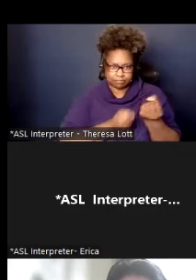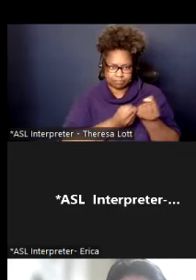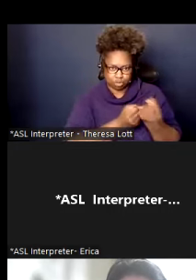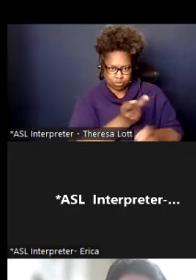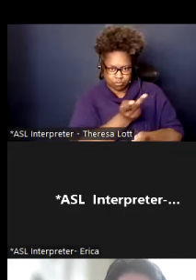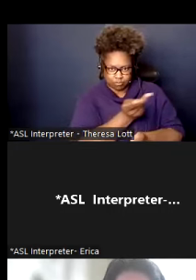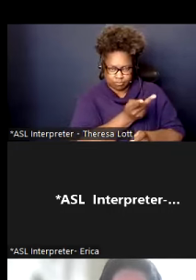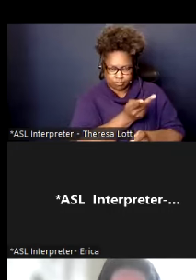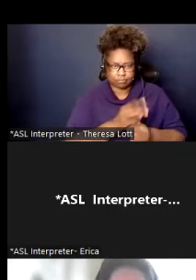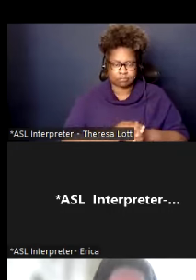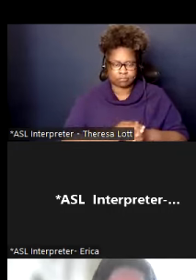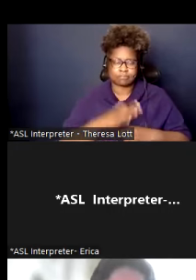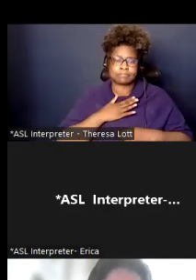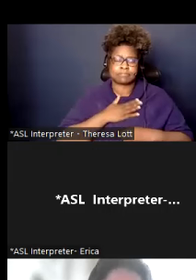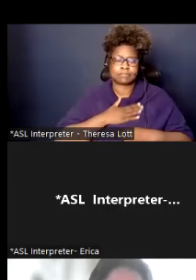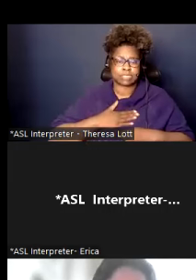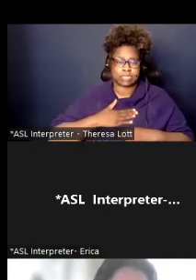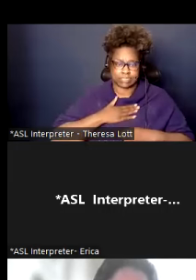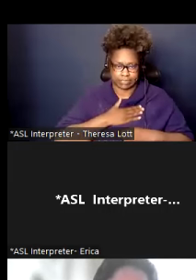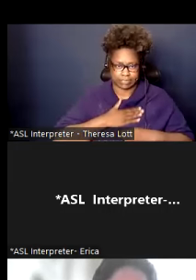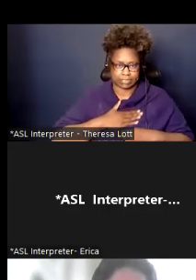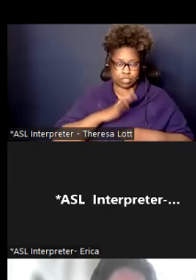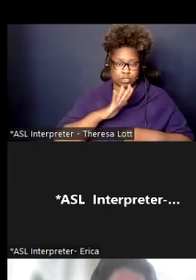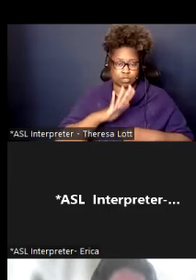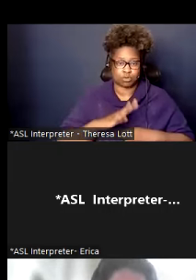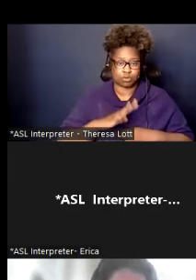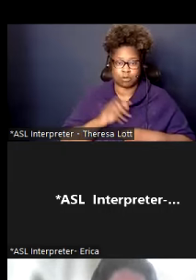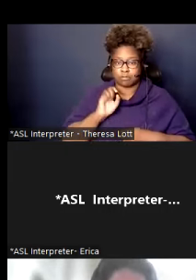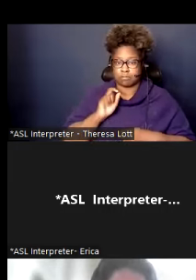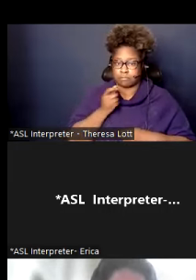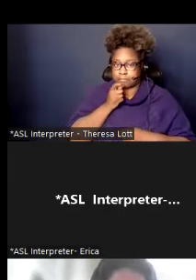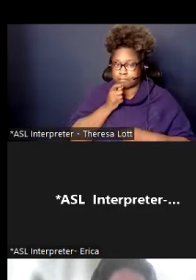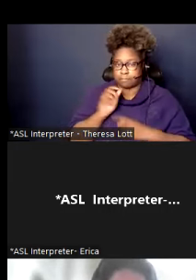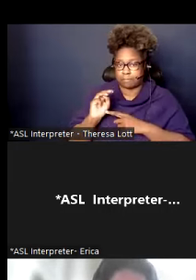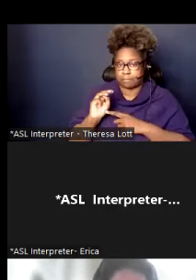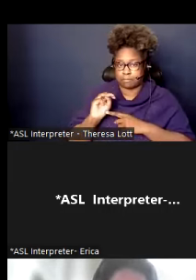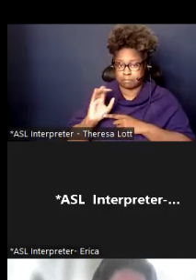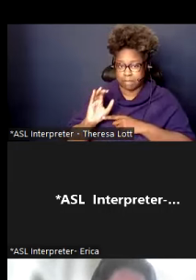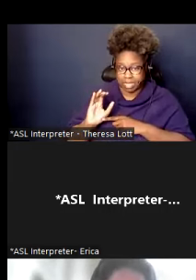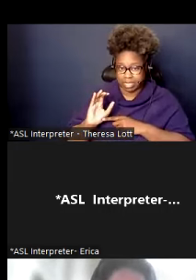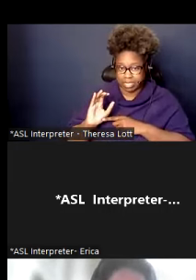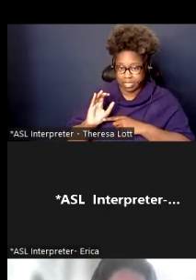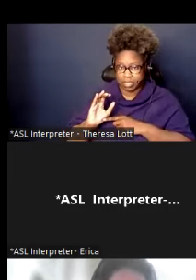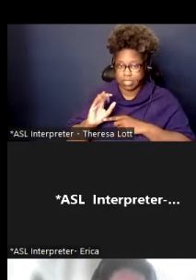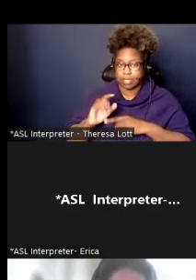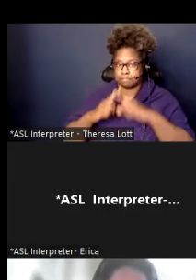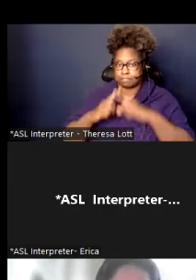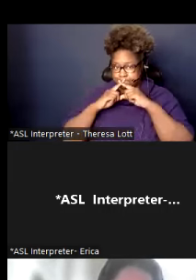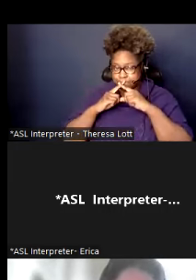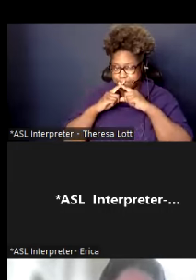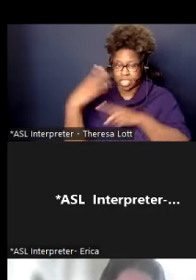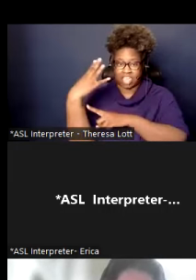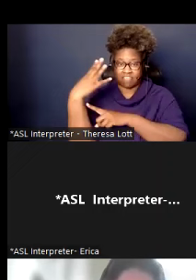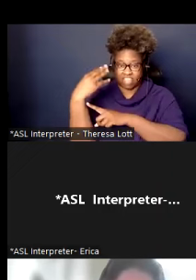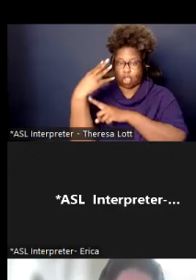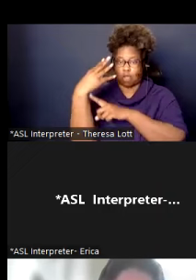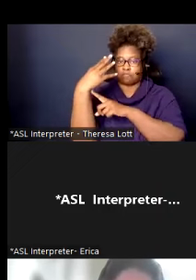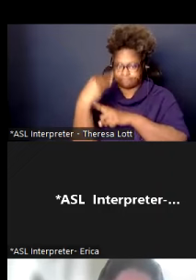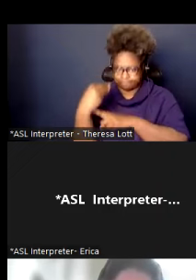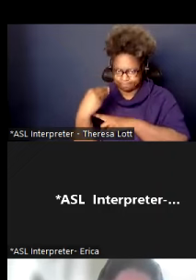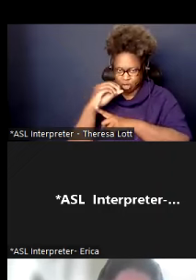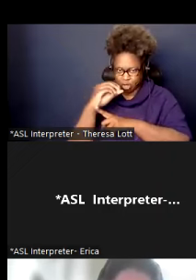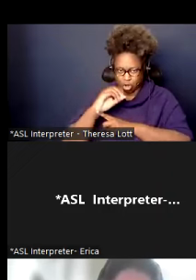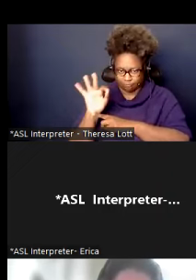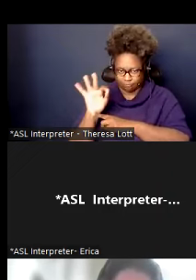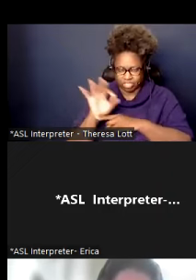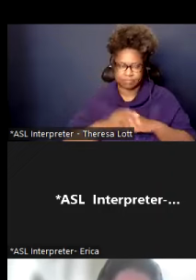please keep your microphone and your video off. But then when you get back into